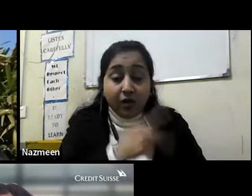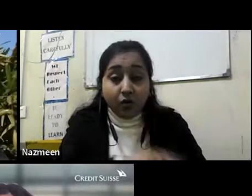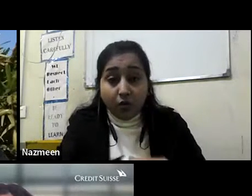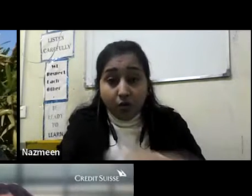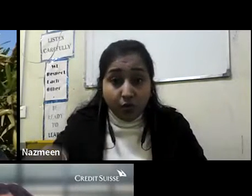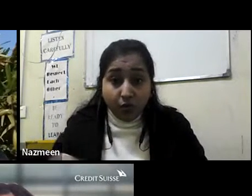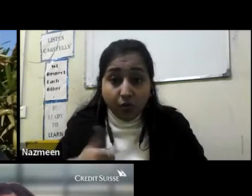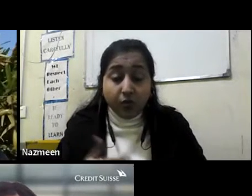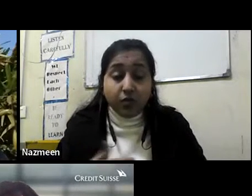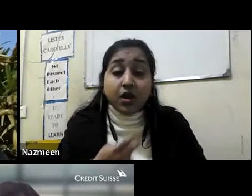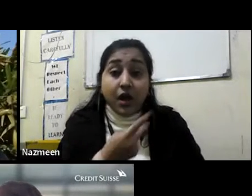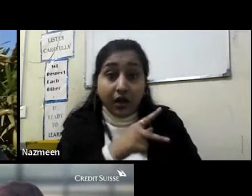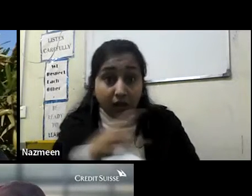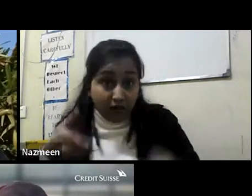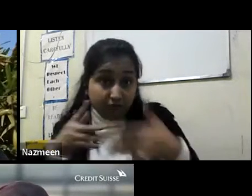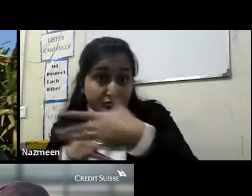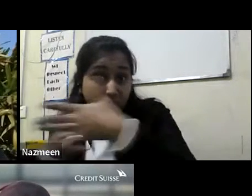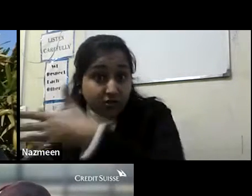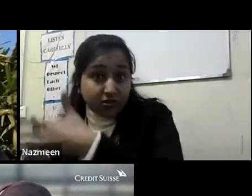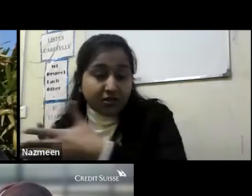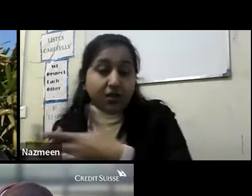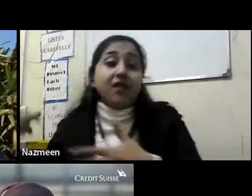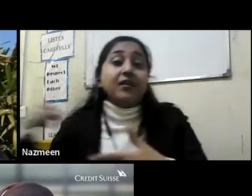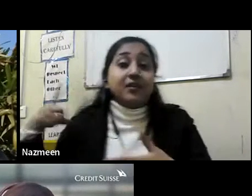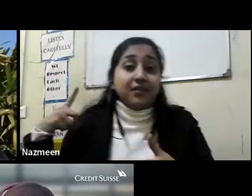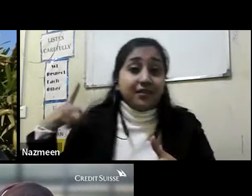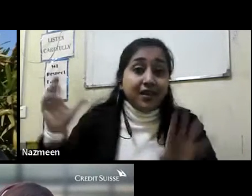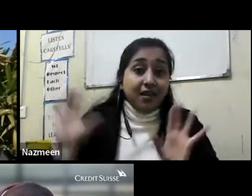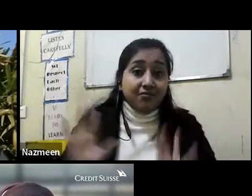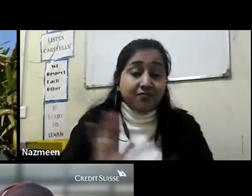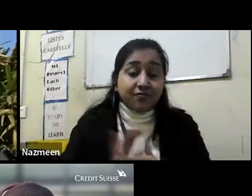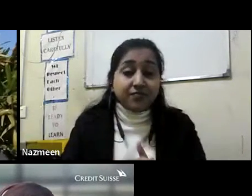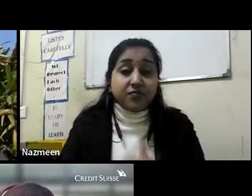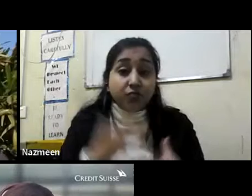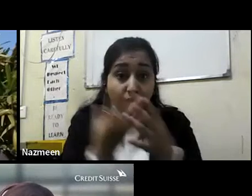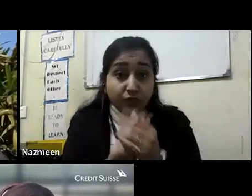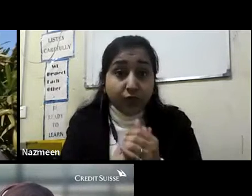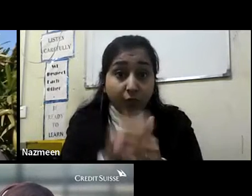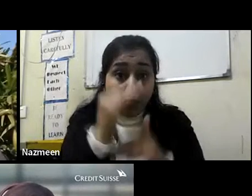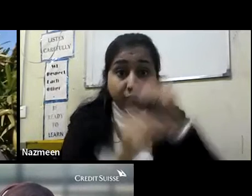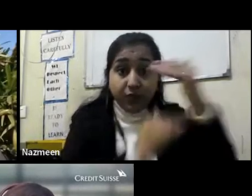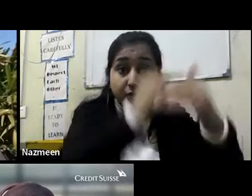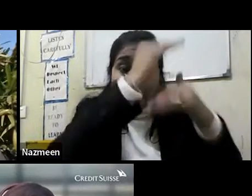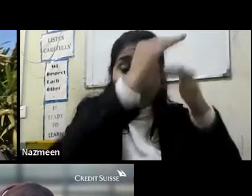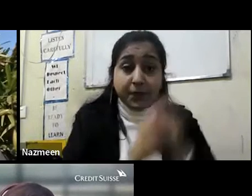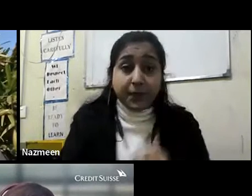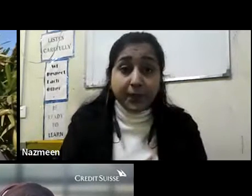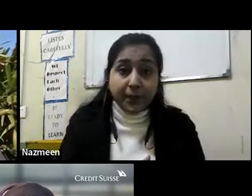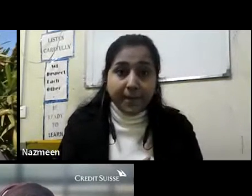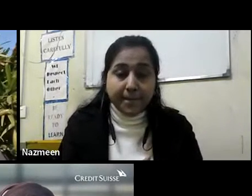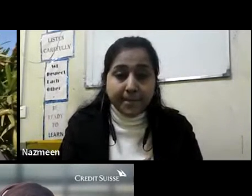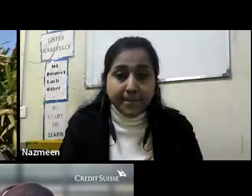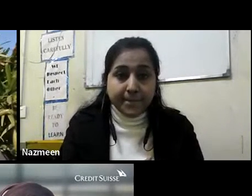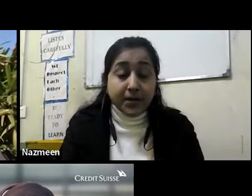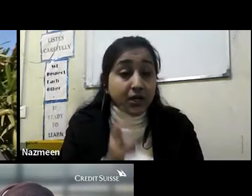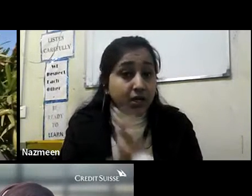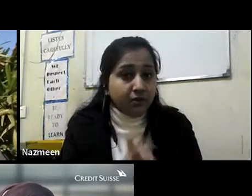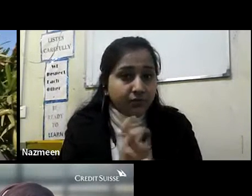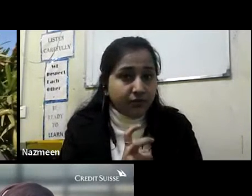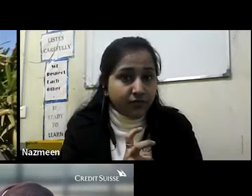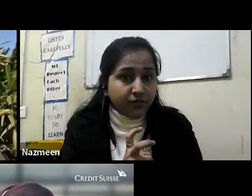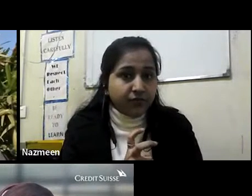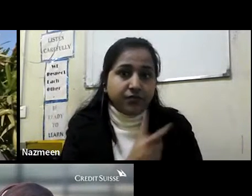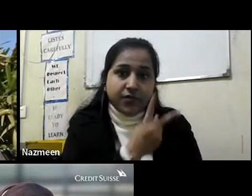these multiple challenges and be a leader there. So we need to actually promote what it takes to be a tough leader